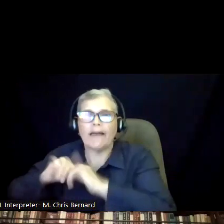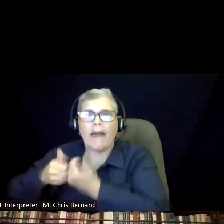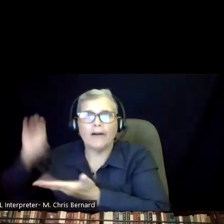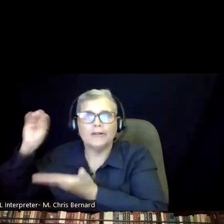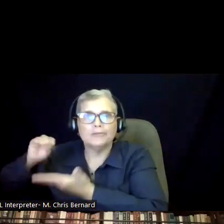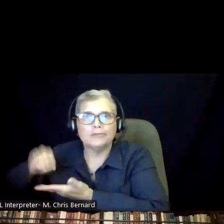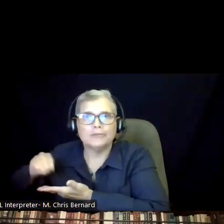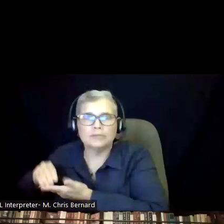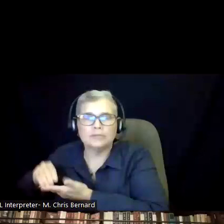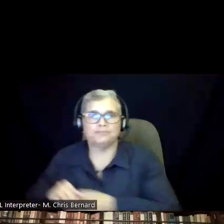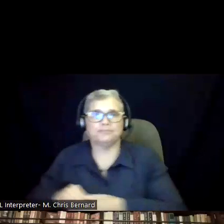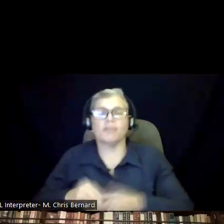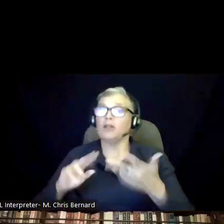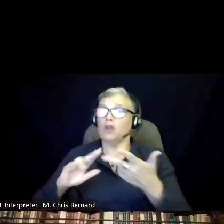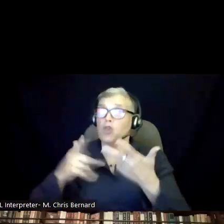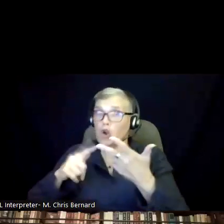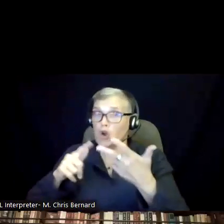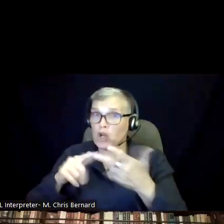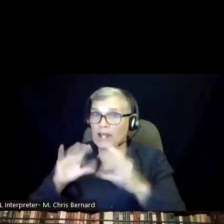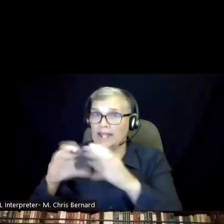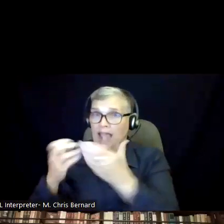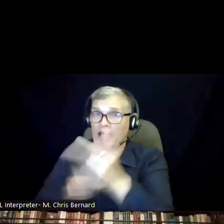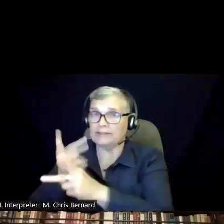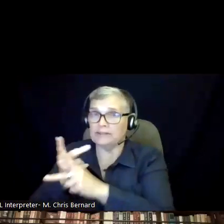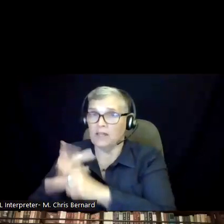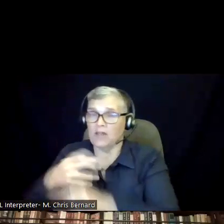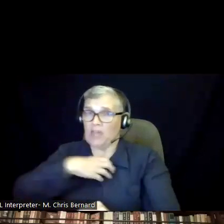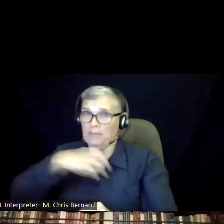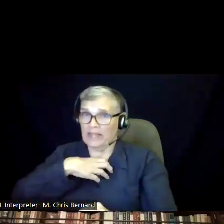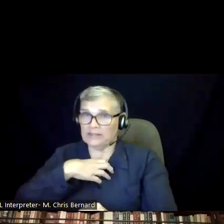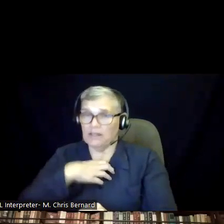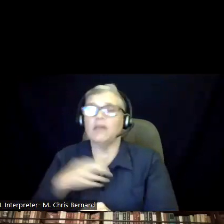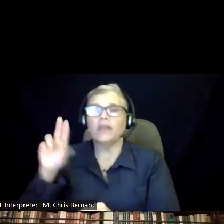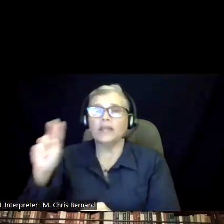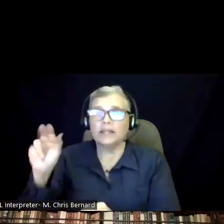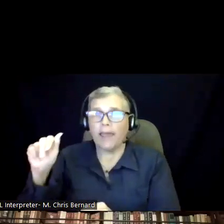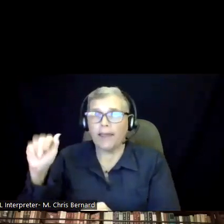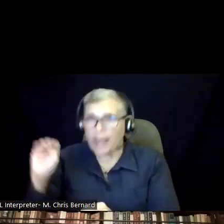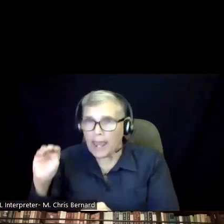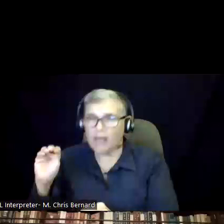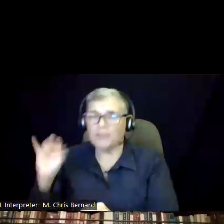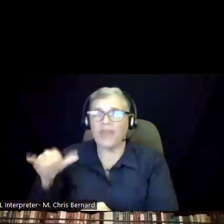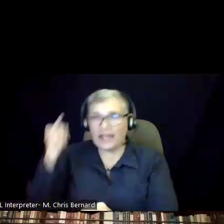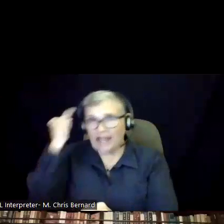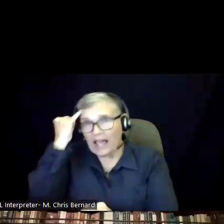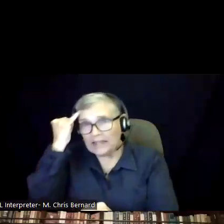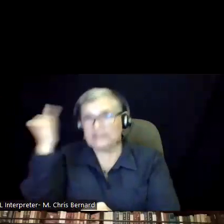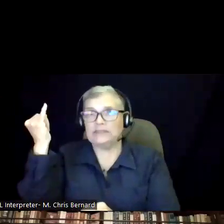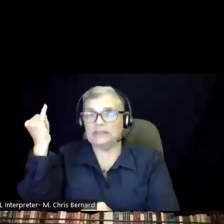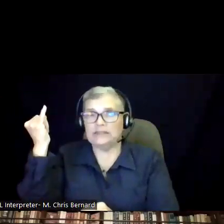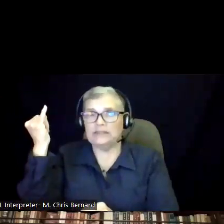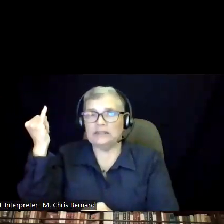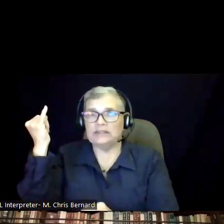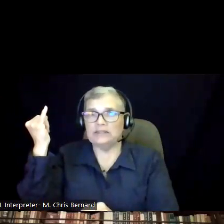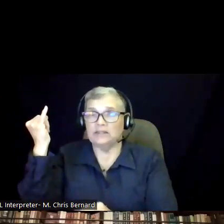critiques, which I find to be most interesting, is that the North American model itself, as a construct, as something that exists, negatively